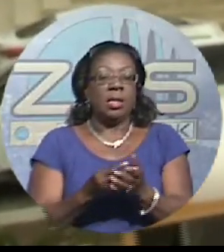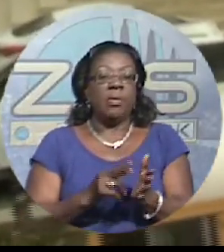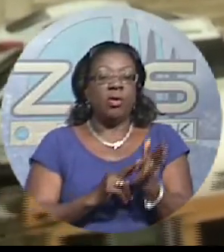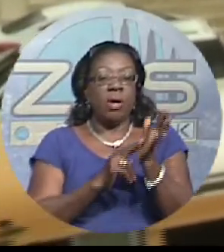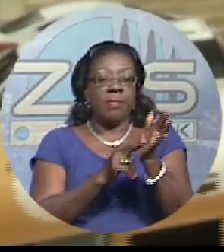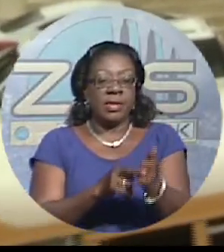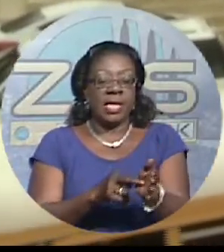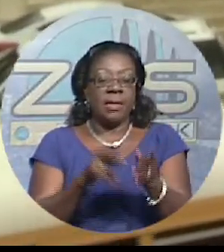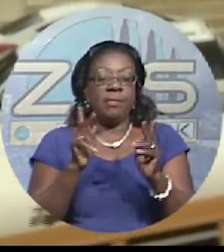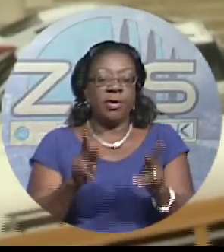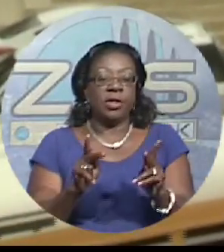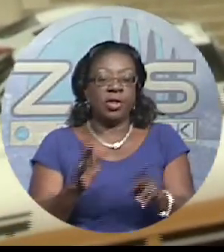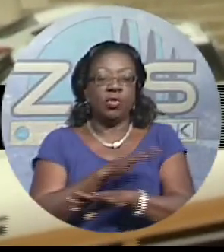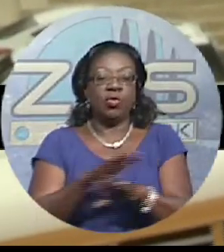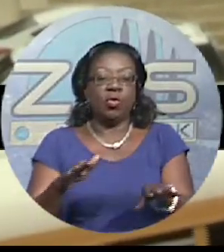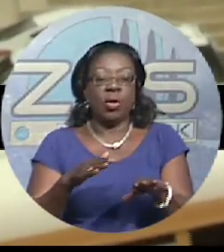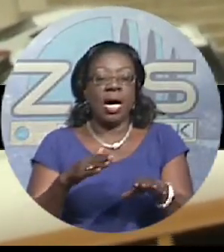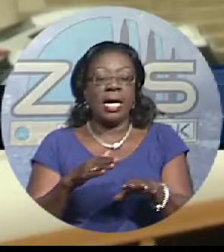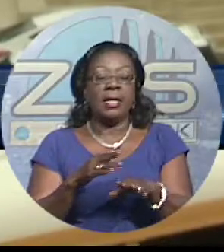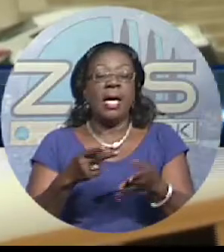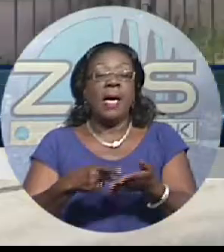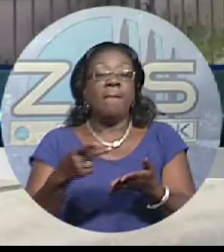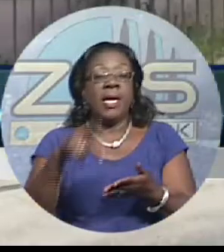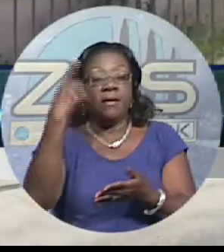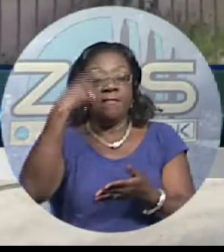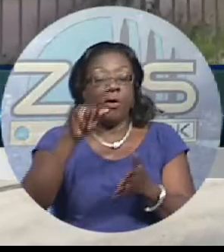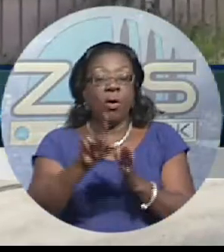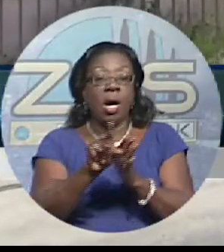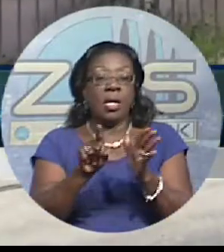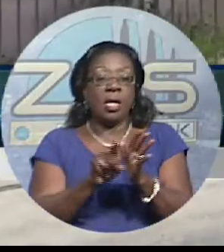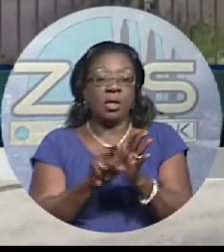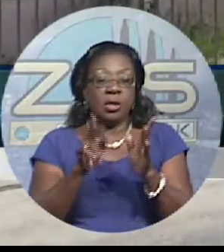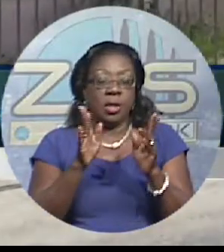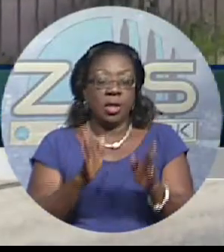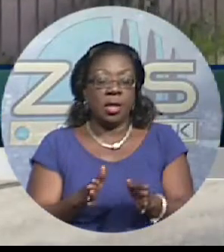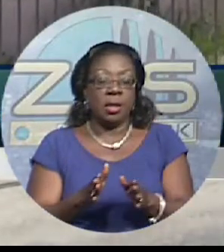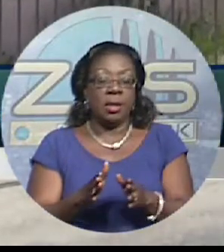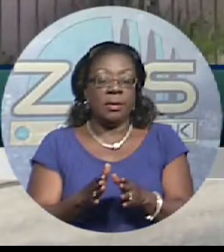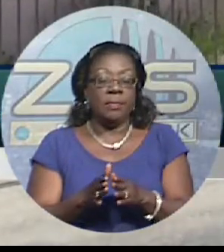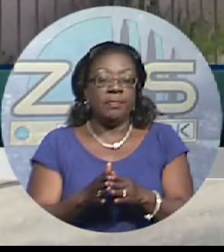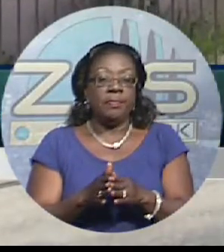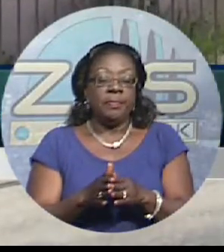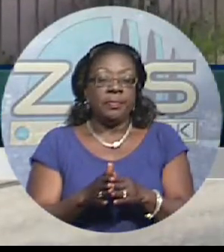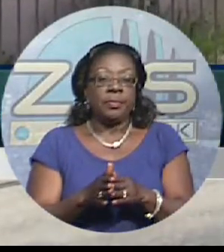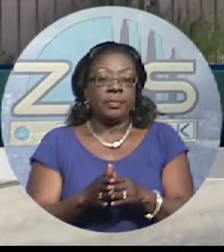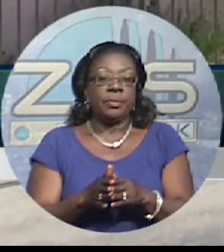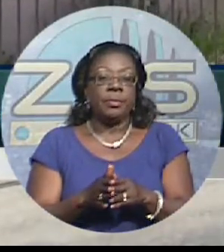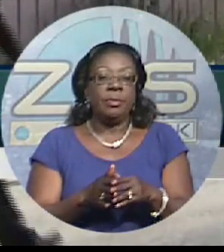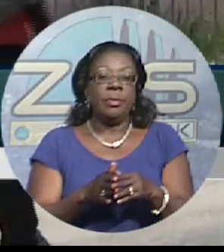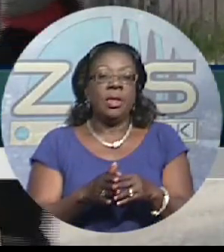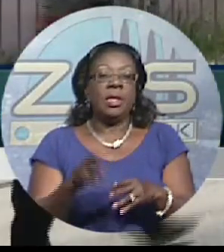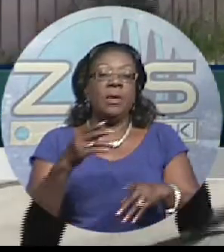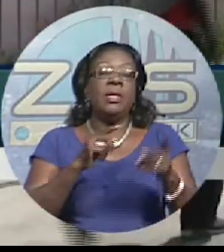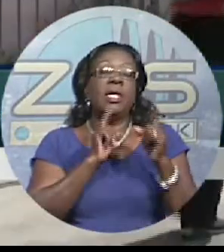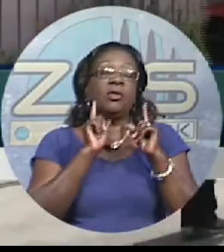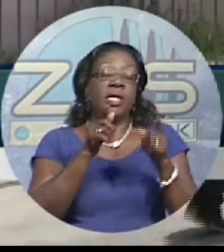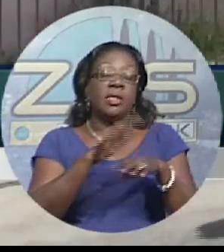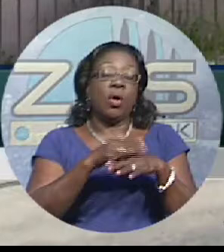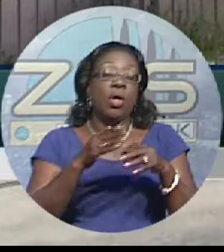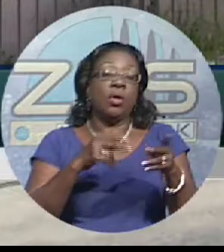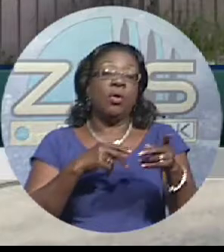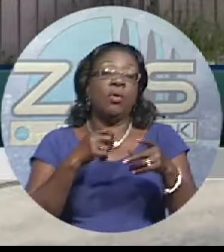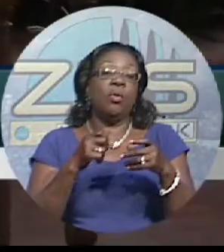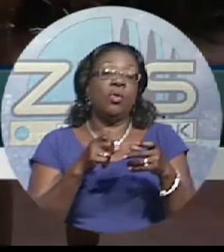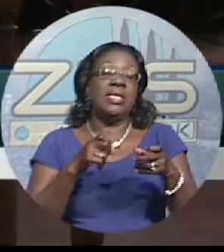who cannot afford an attorney, and the establishment of a public defender's office is expected to address ongoing challenges faced by